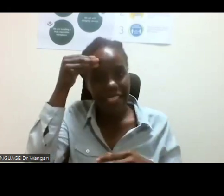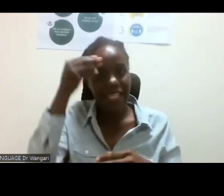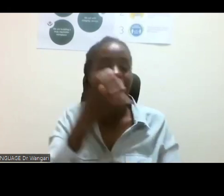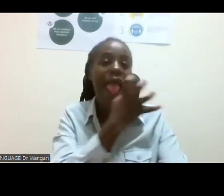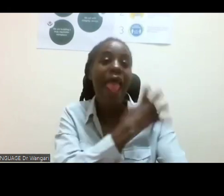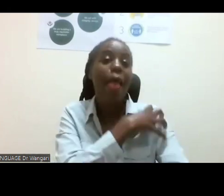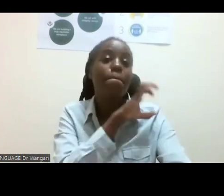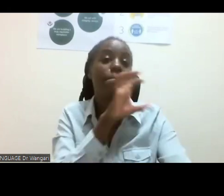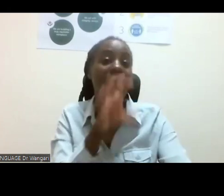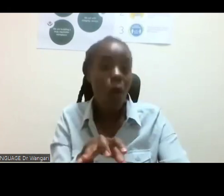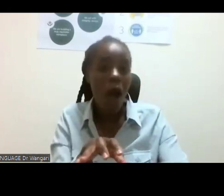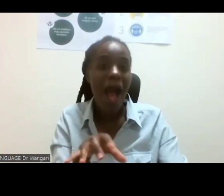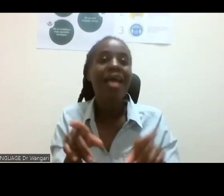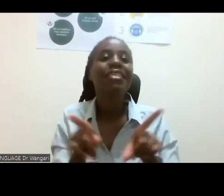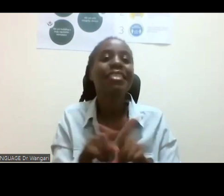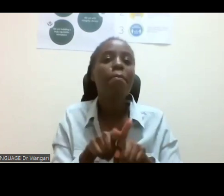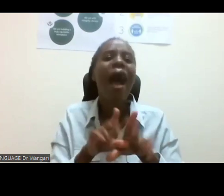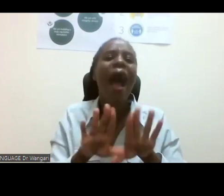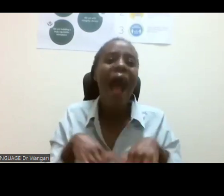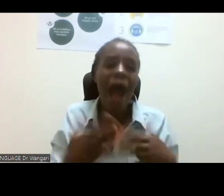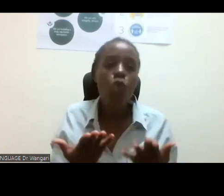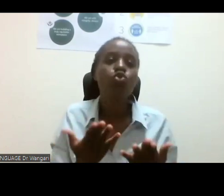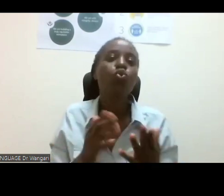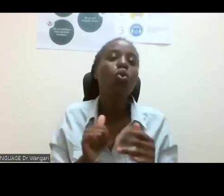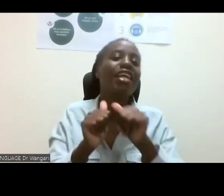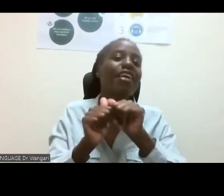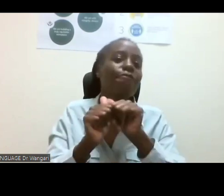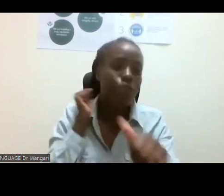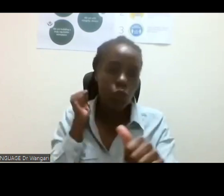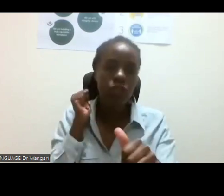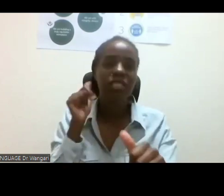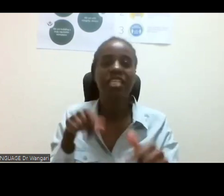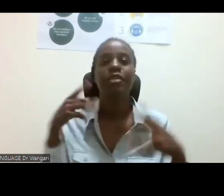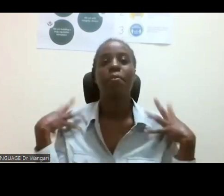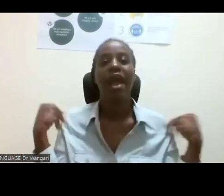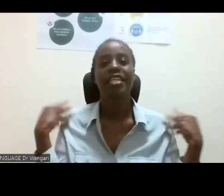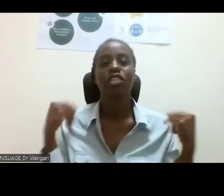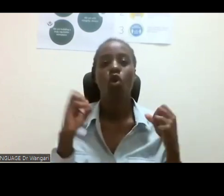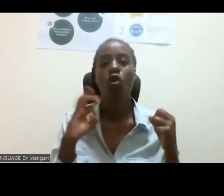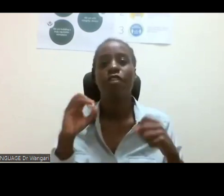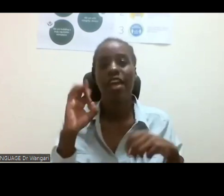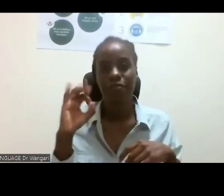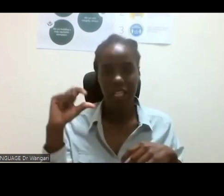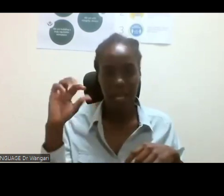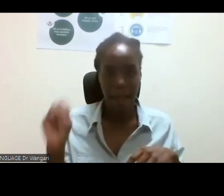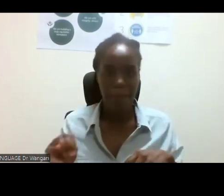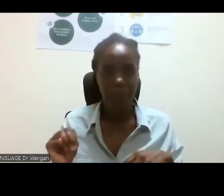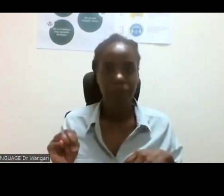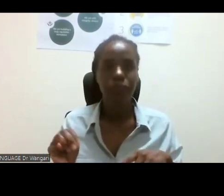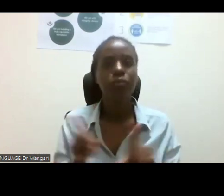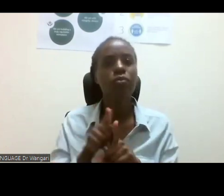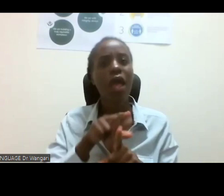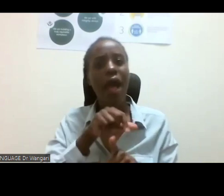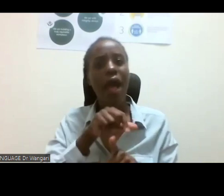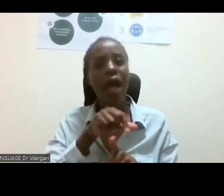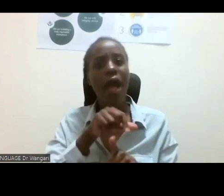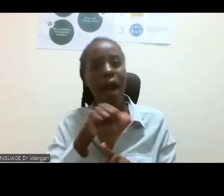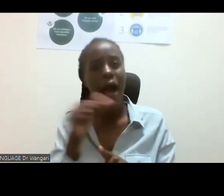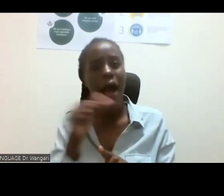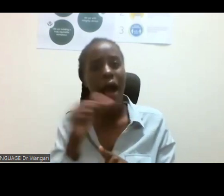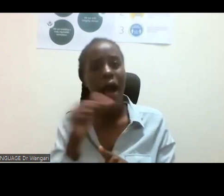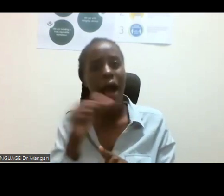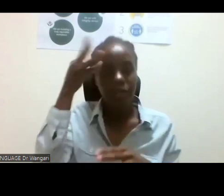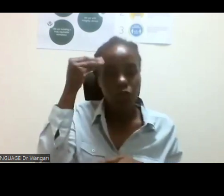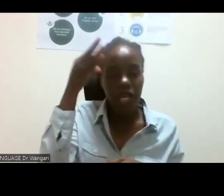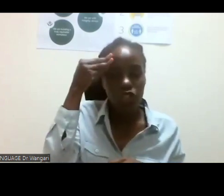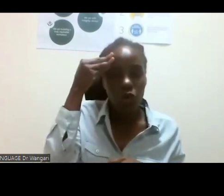reject and turn down the practice. We have partnered with key line ministries, other sectors and stakeholders such as